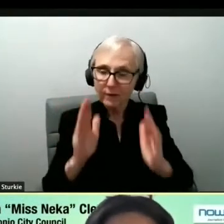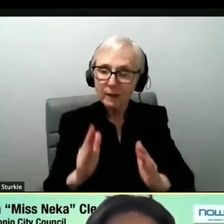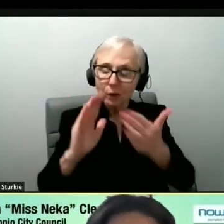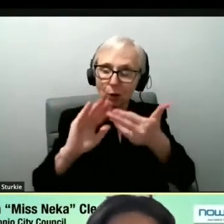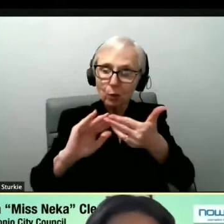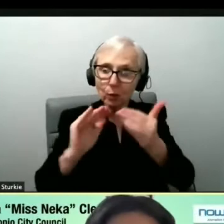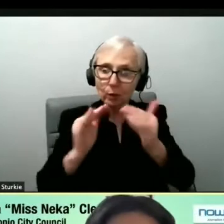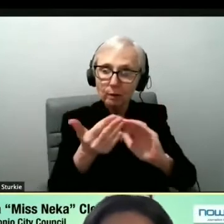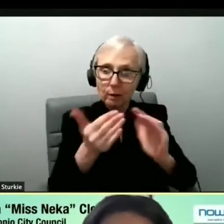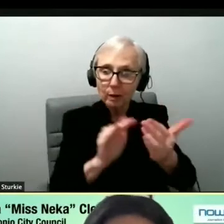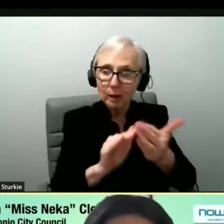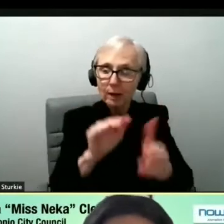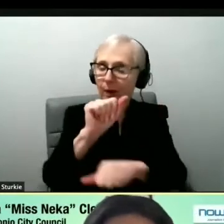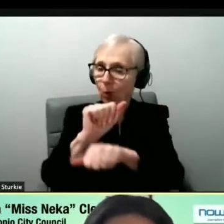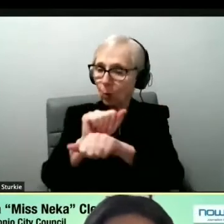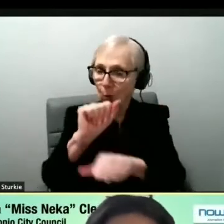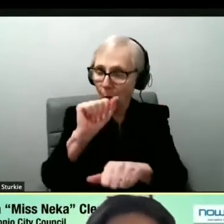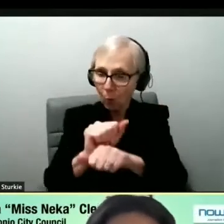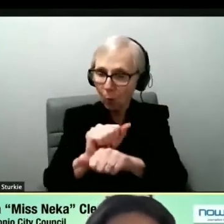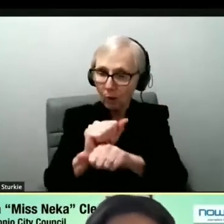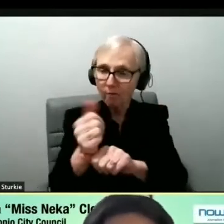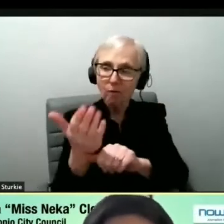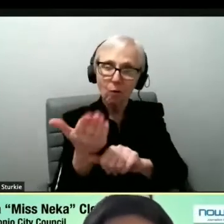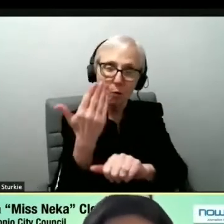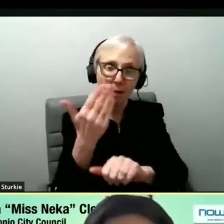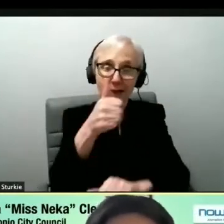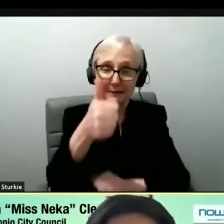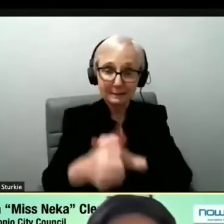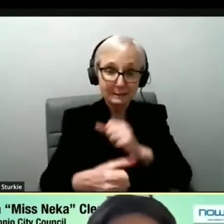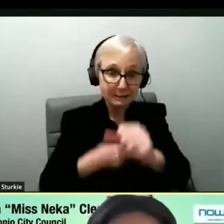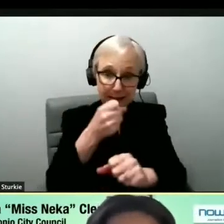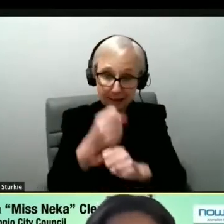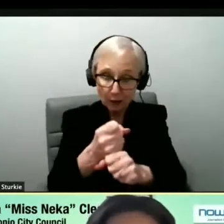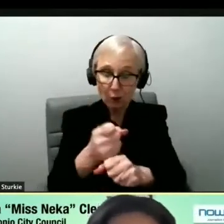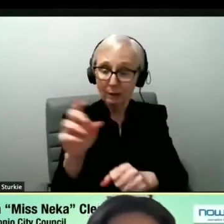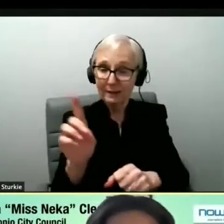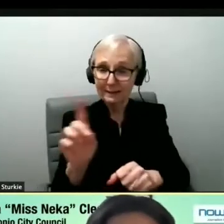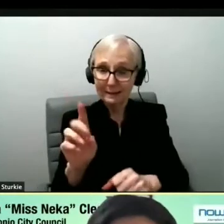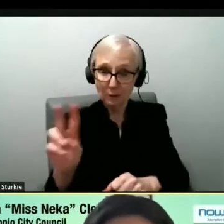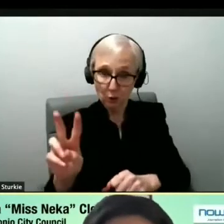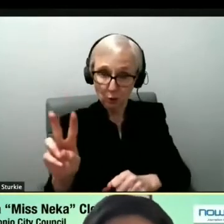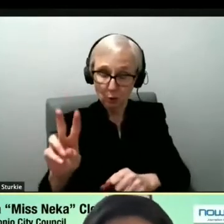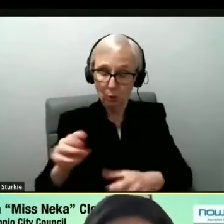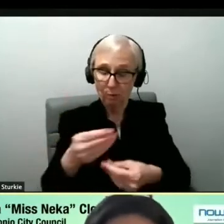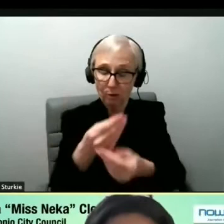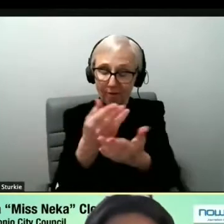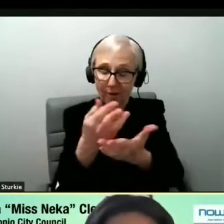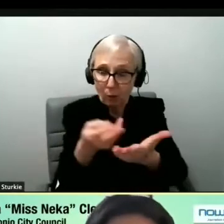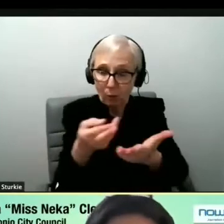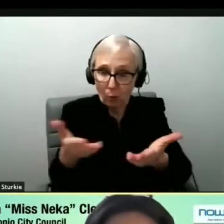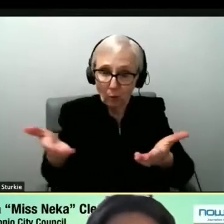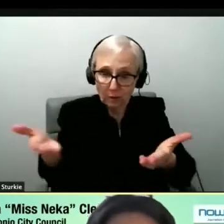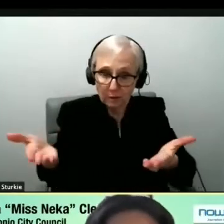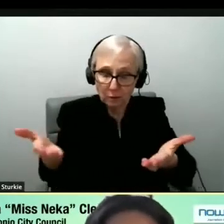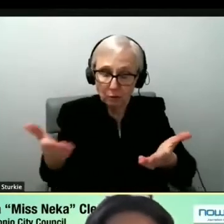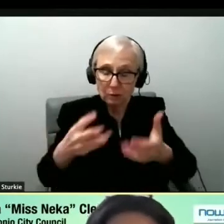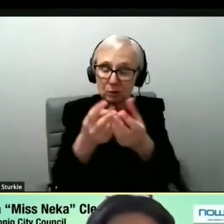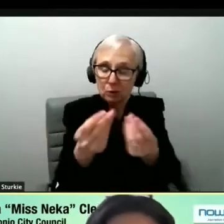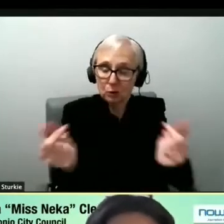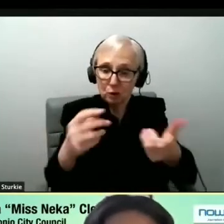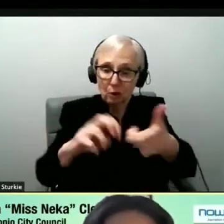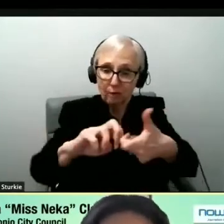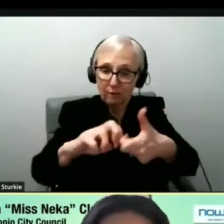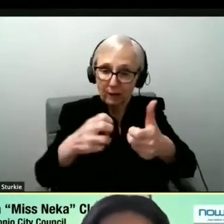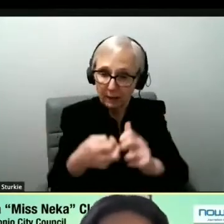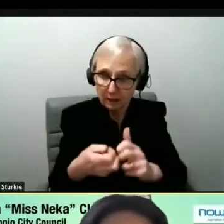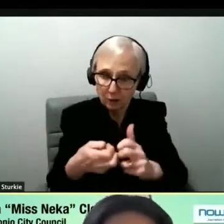I've been working my butt off for the last 10 years here in District 2, providing resources for people and solving issues that they